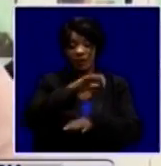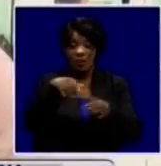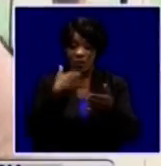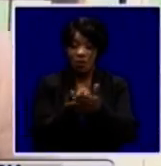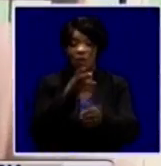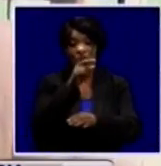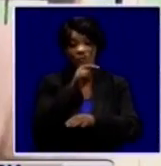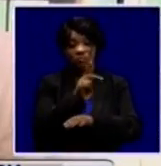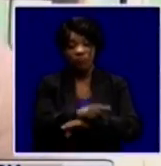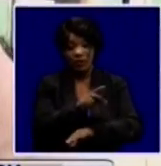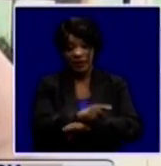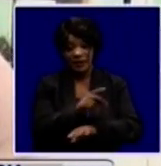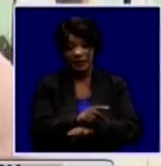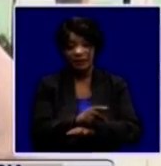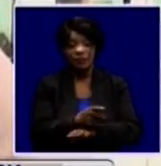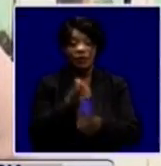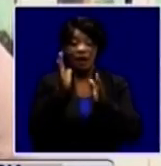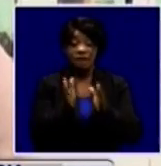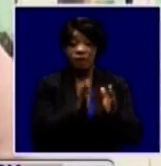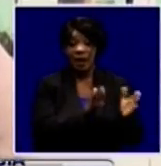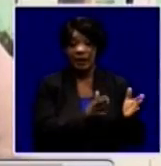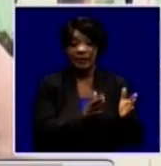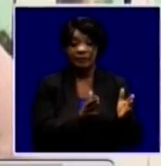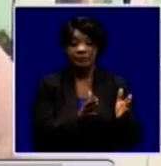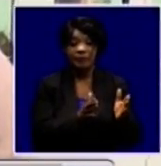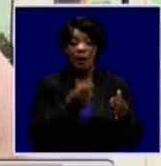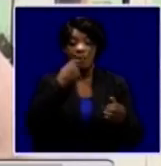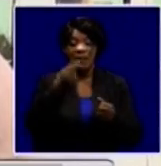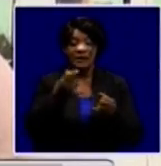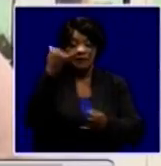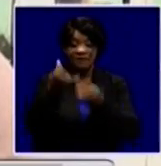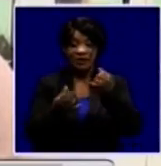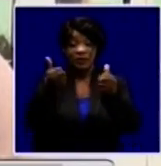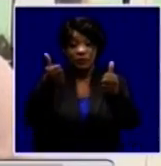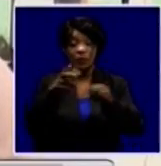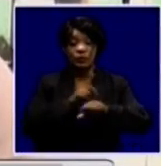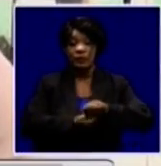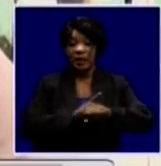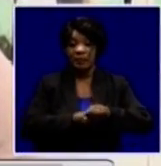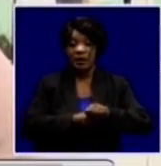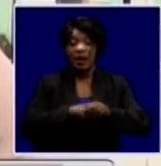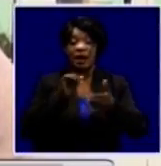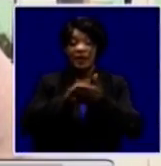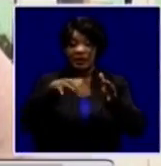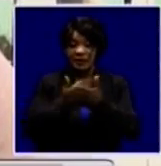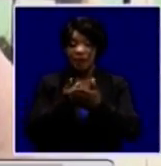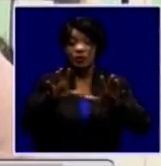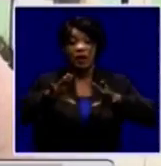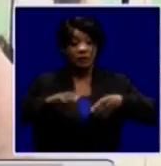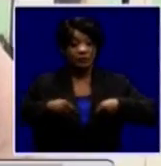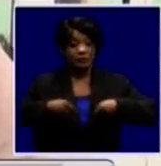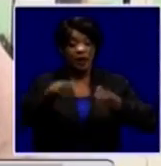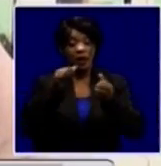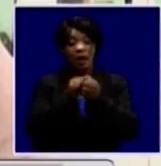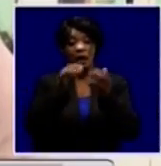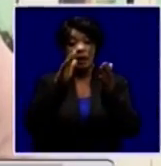that we have lined up must be in completion in time. That's what it means. And as such, the Kabwe